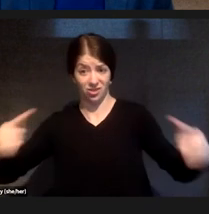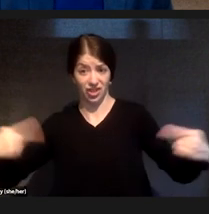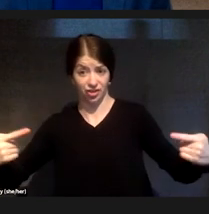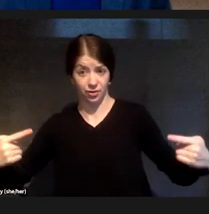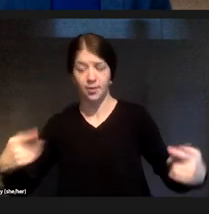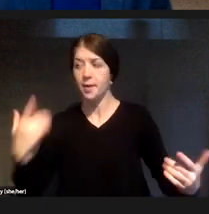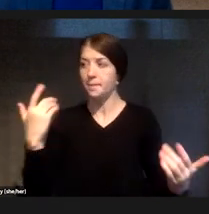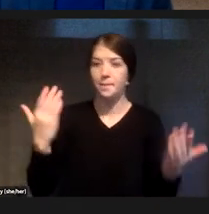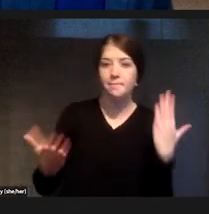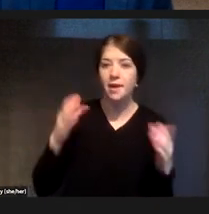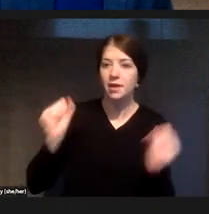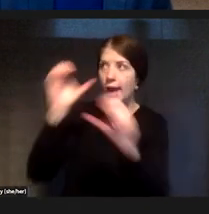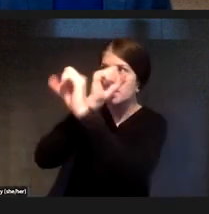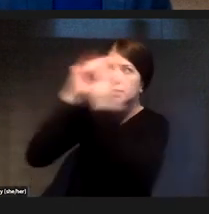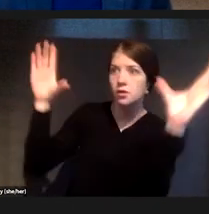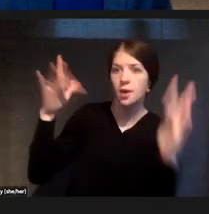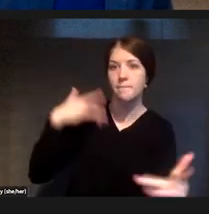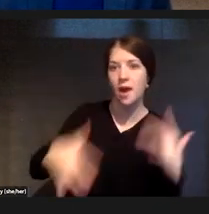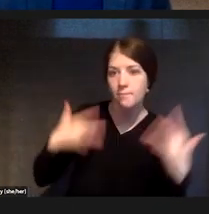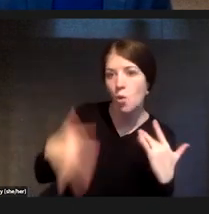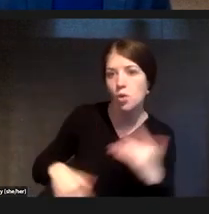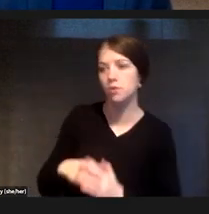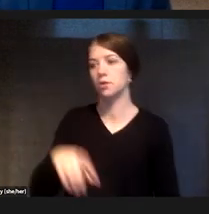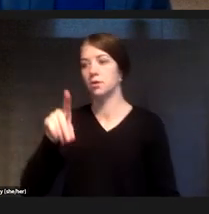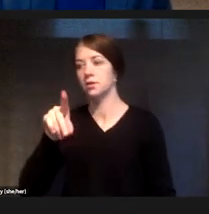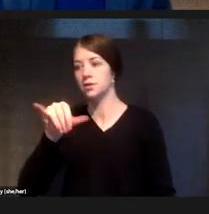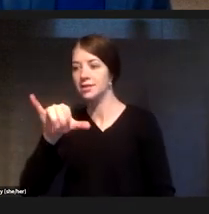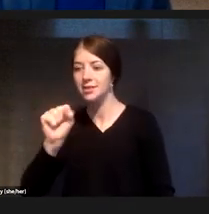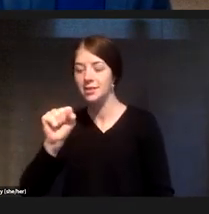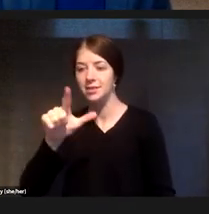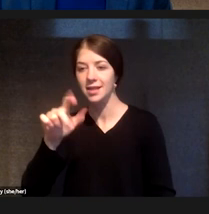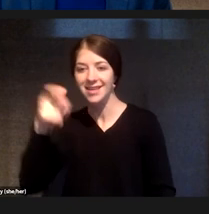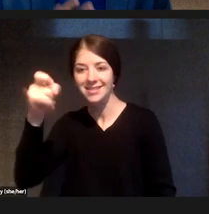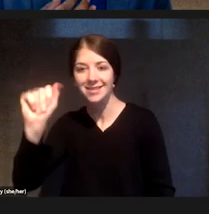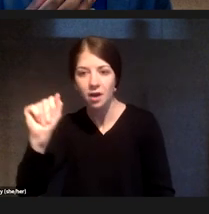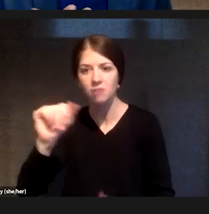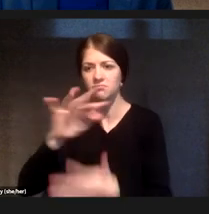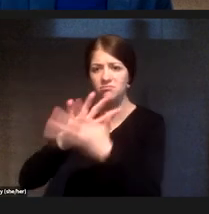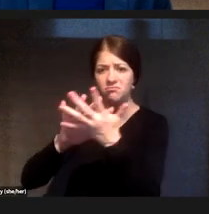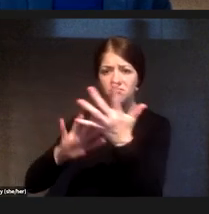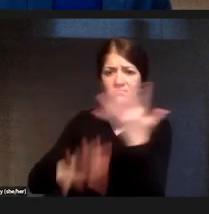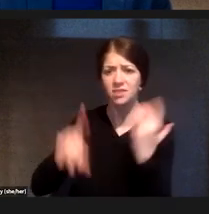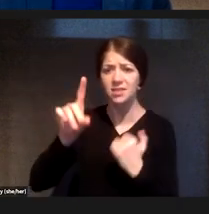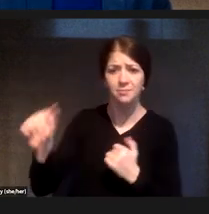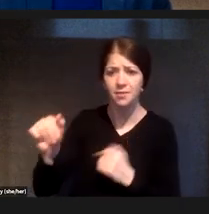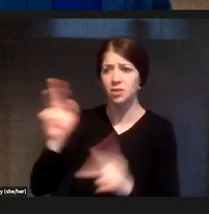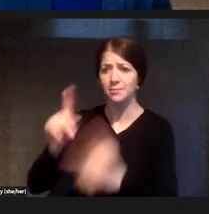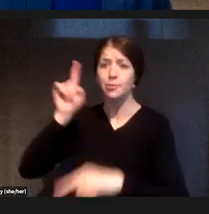dyslexia or anxiety or bipolar or depression or dyscalculia or any other disability that other people cannot